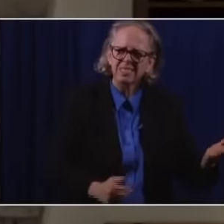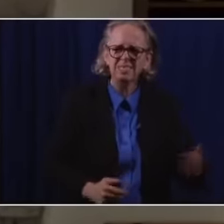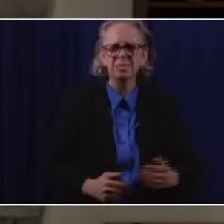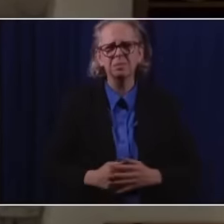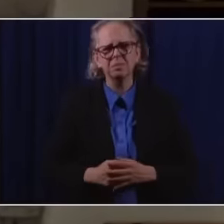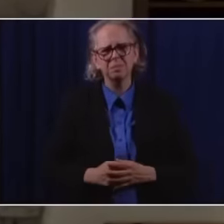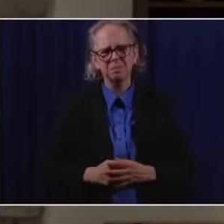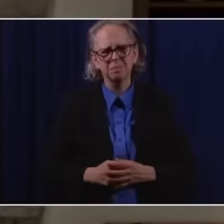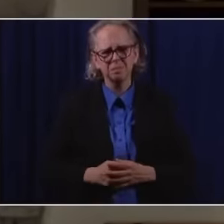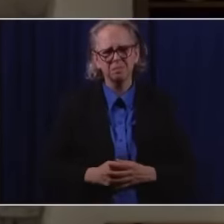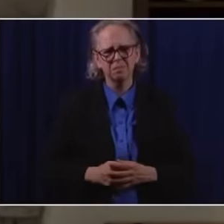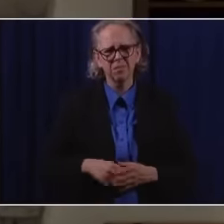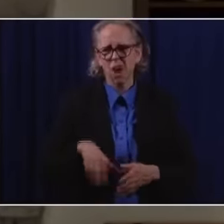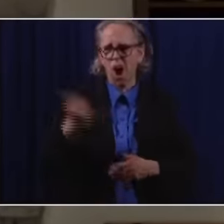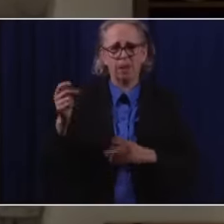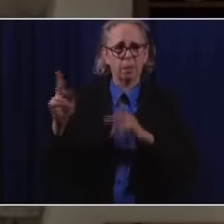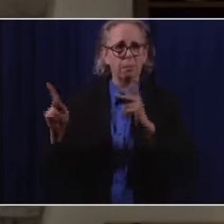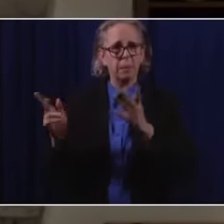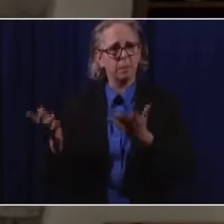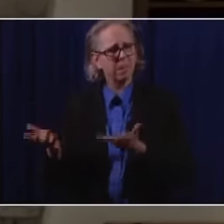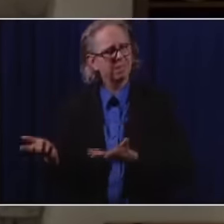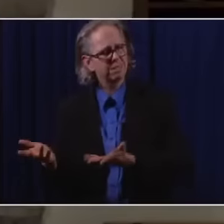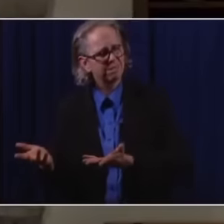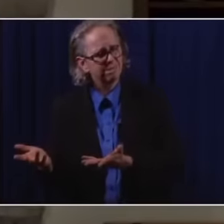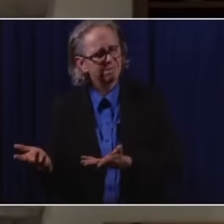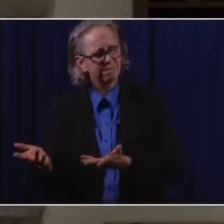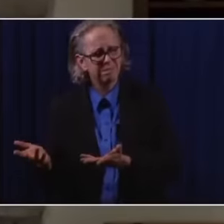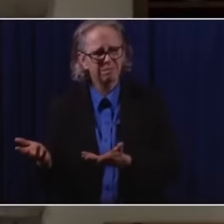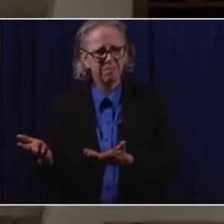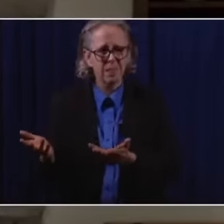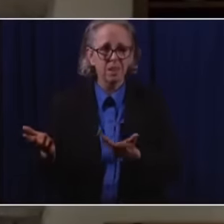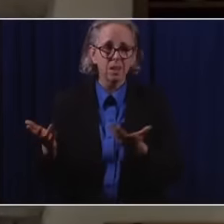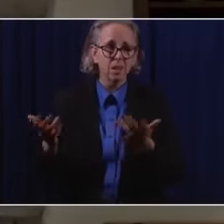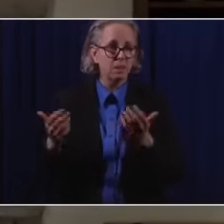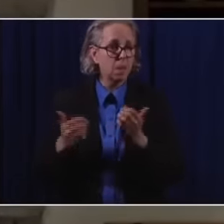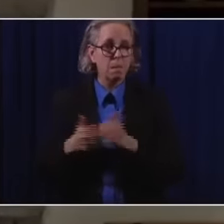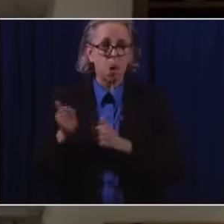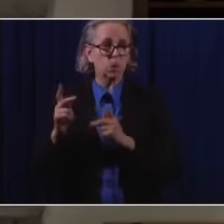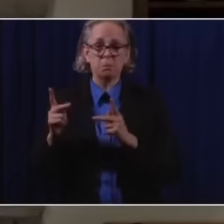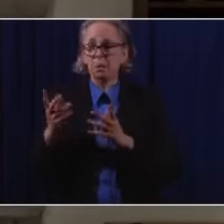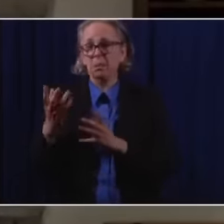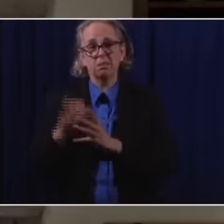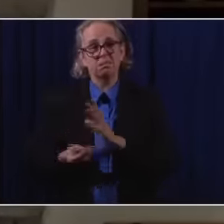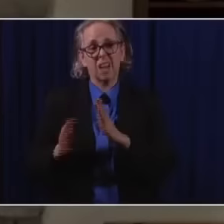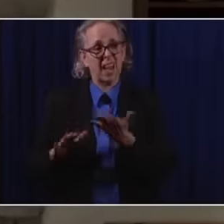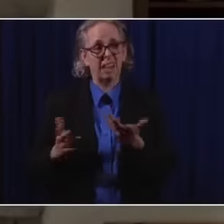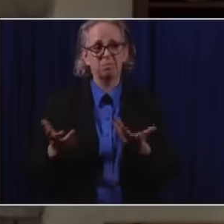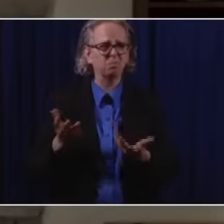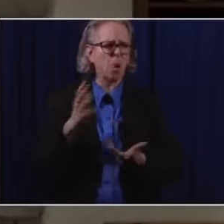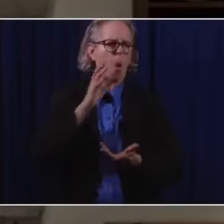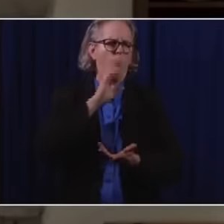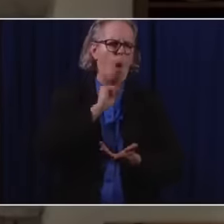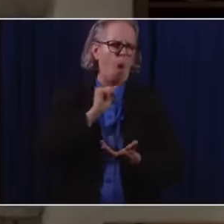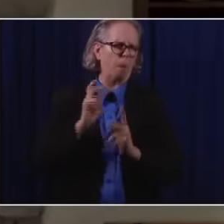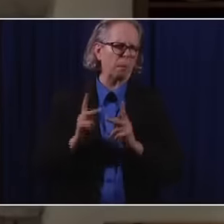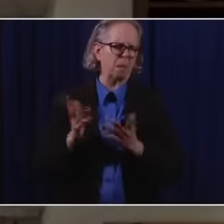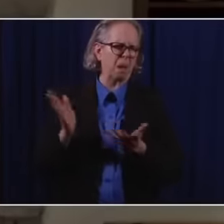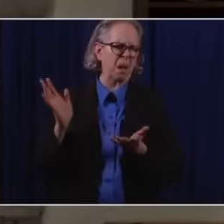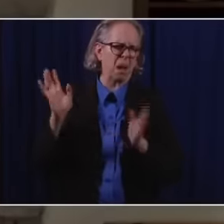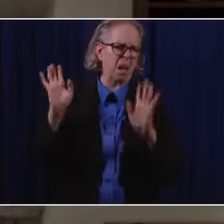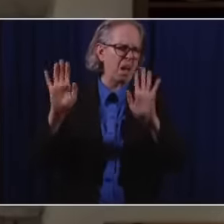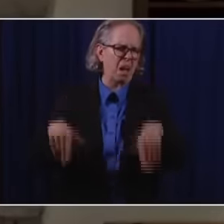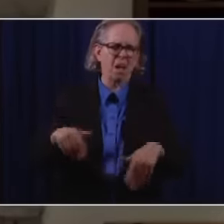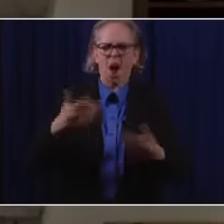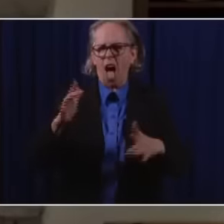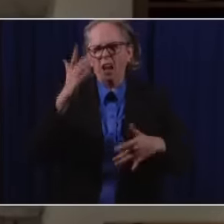say, well, most of them were over 70. Most of them had a medical problem. I